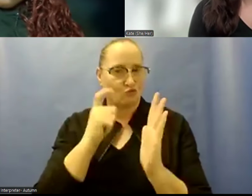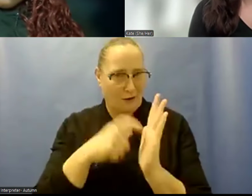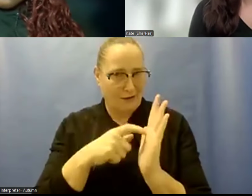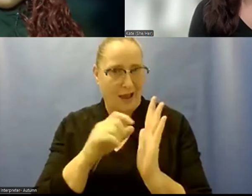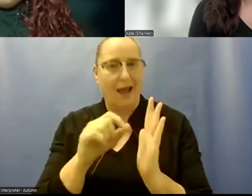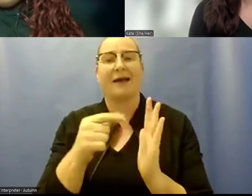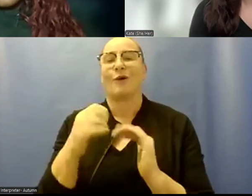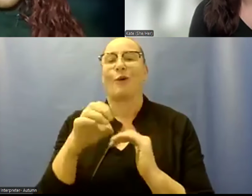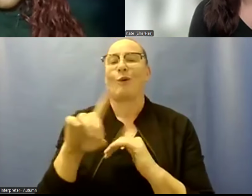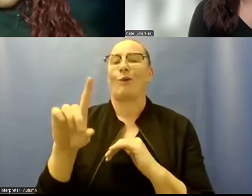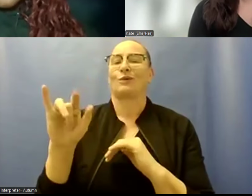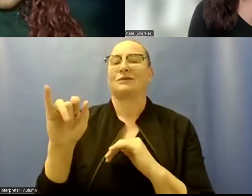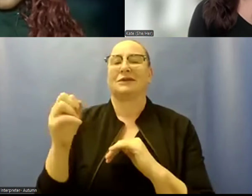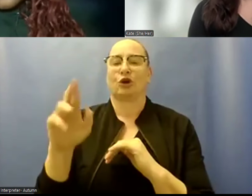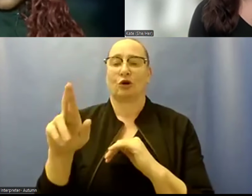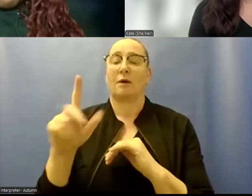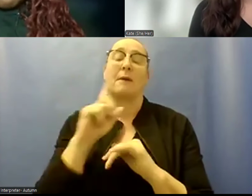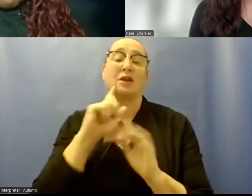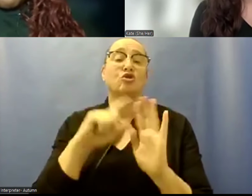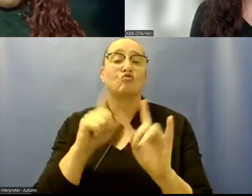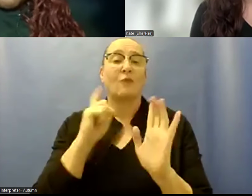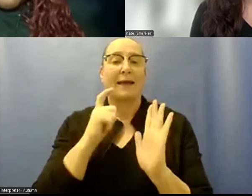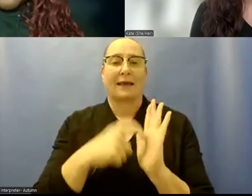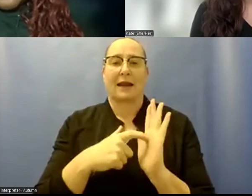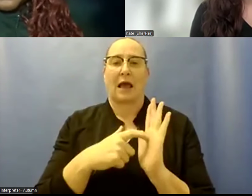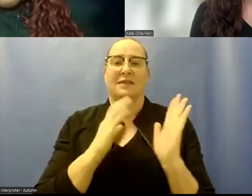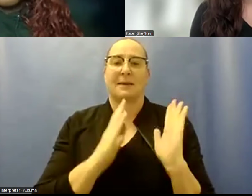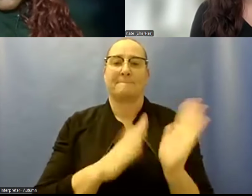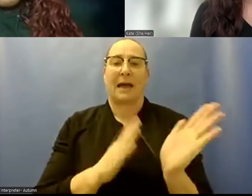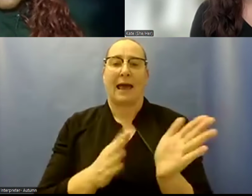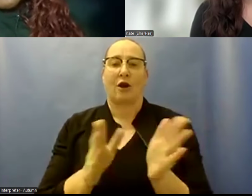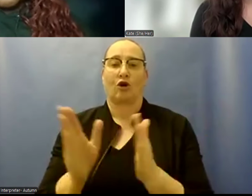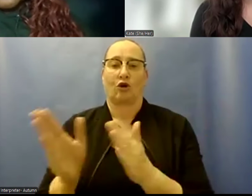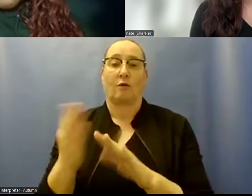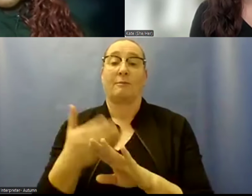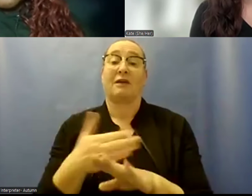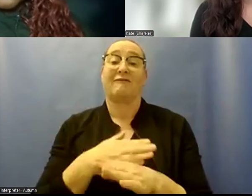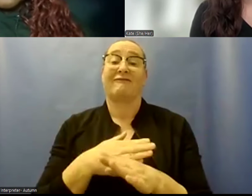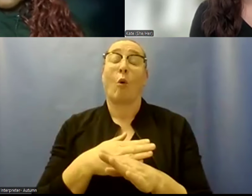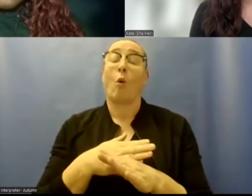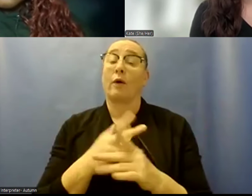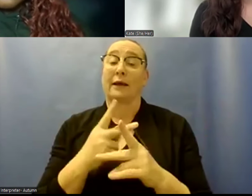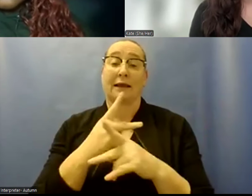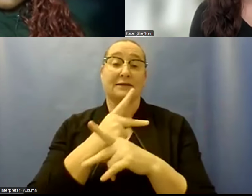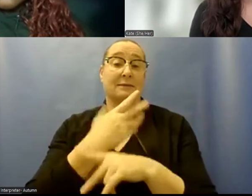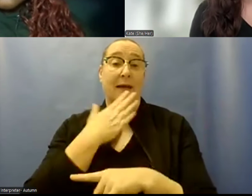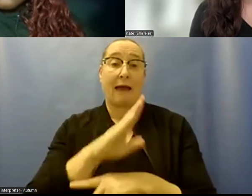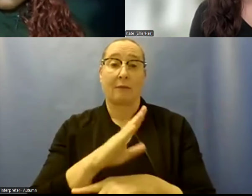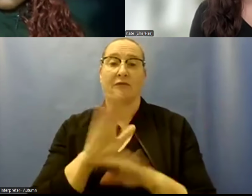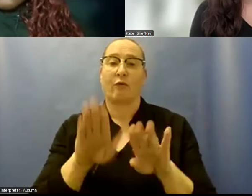it's recognizing the pattern before it gets bad, before they open up a credit card and